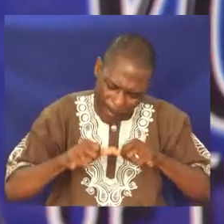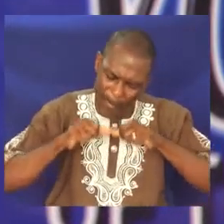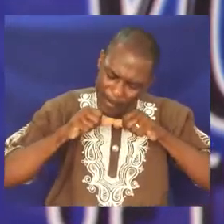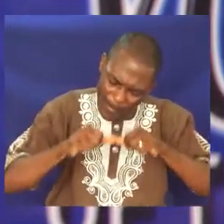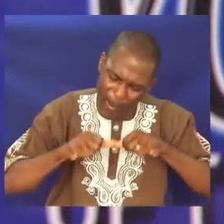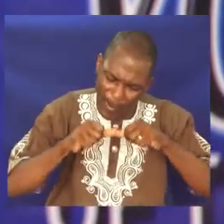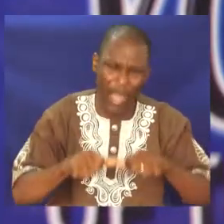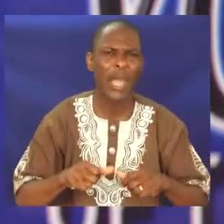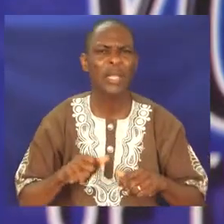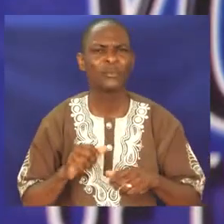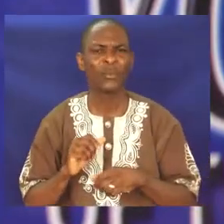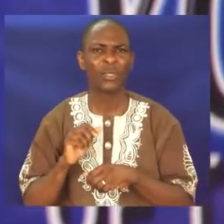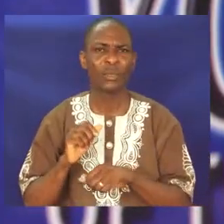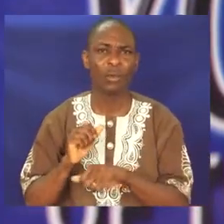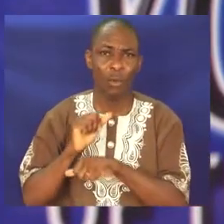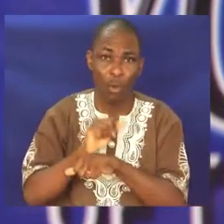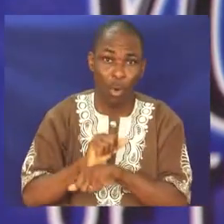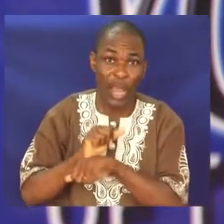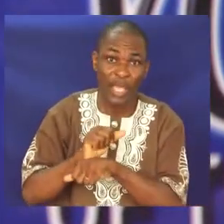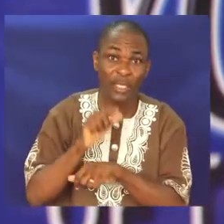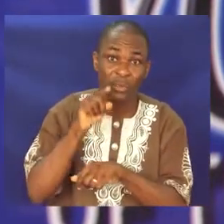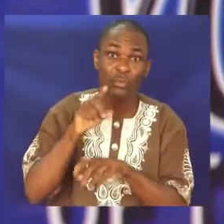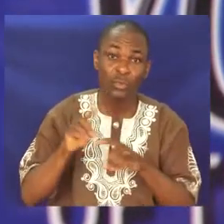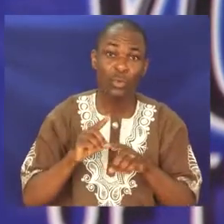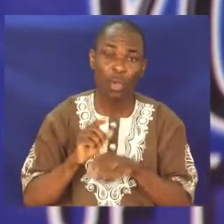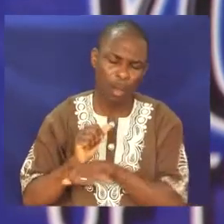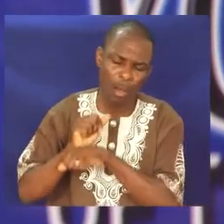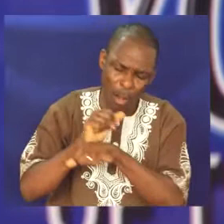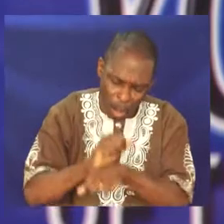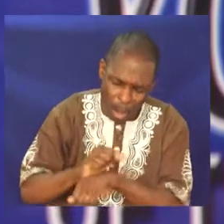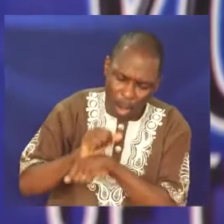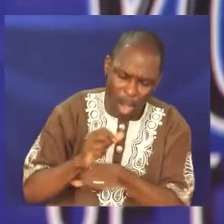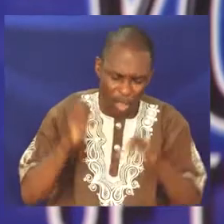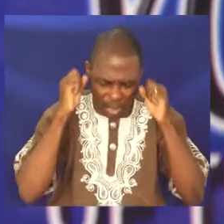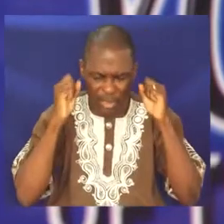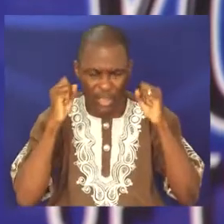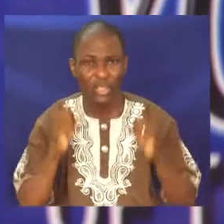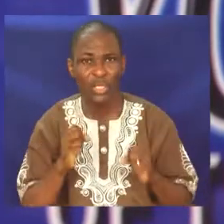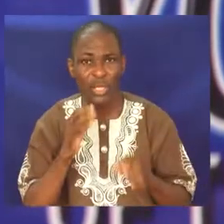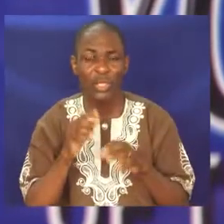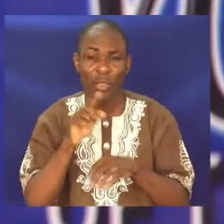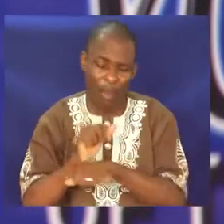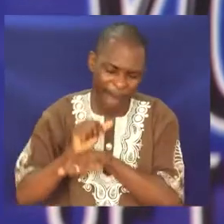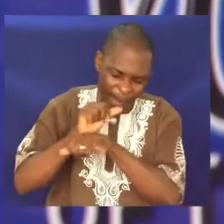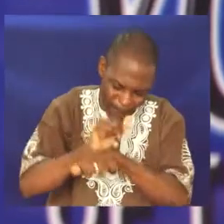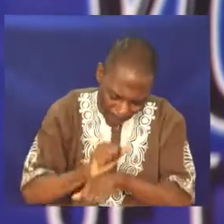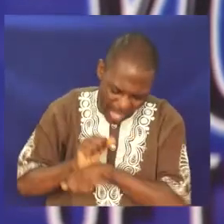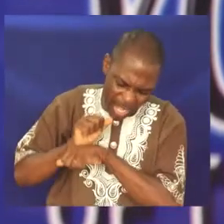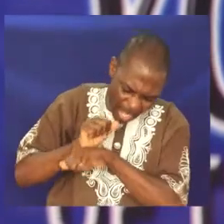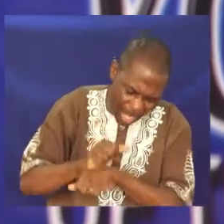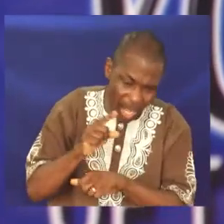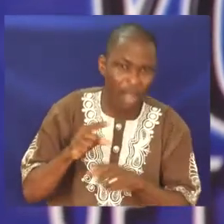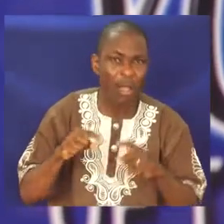yo. Chief for said, so would you not farcon, that's how you don't saw, and at the chapel. Now, Kufado, and Kunimidi. A